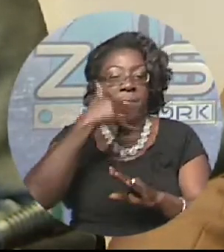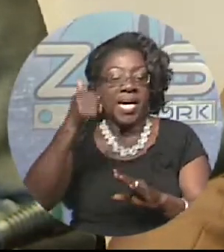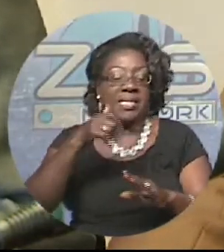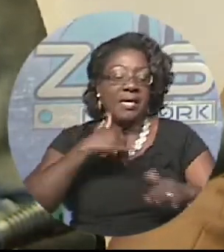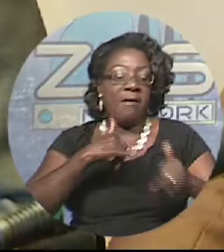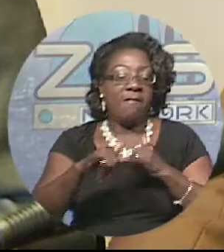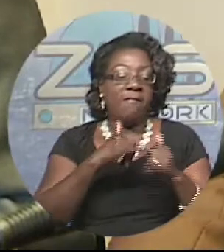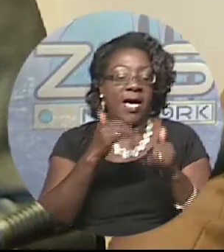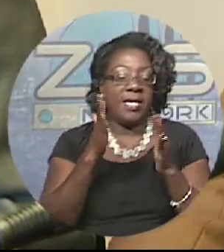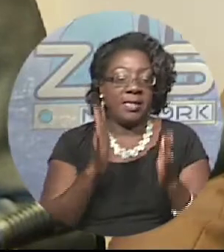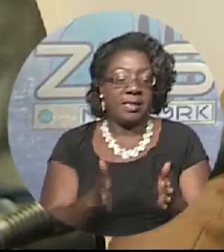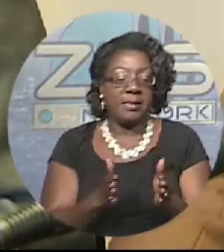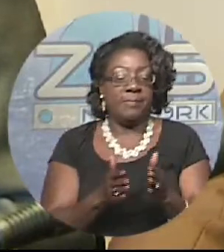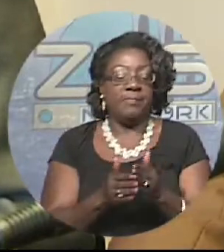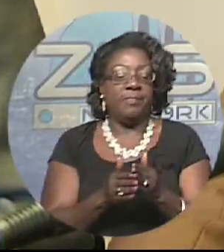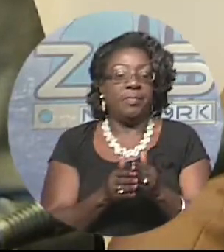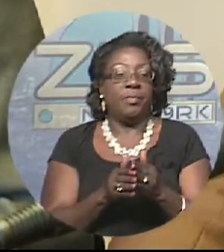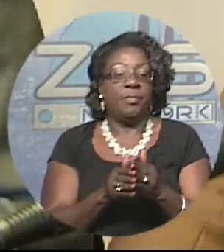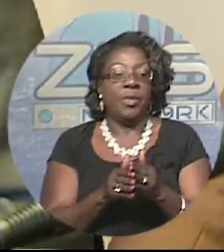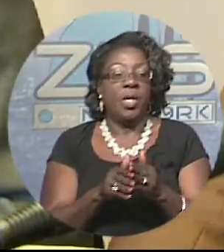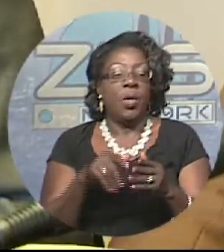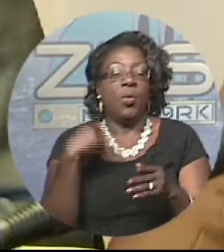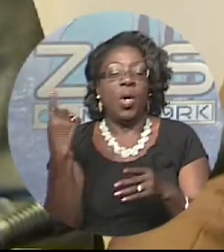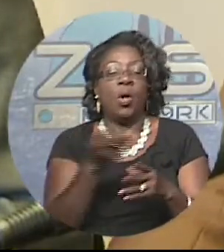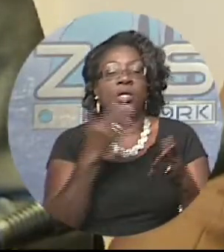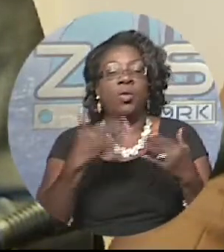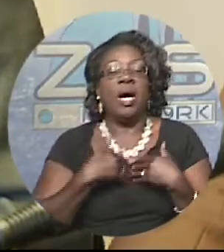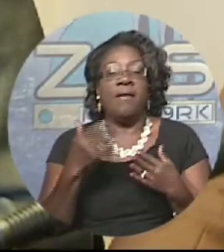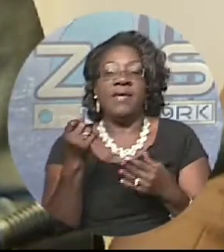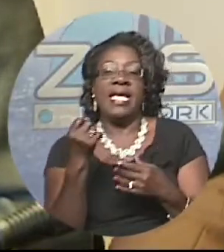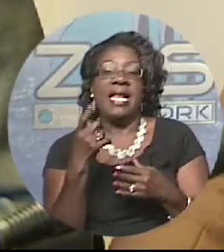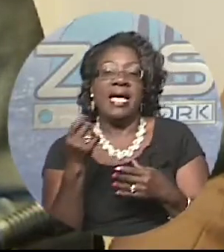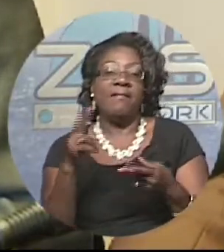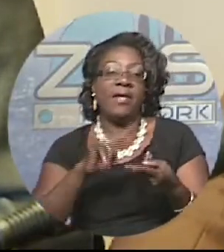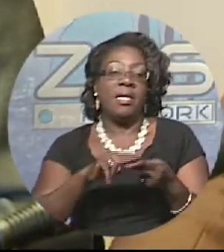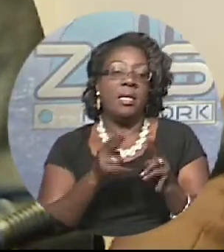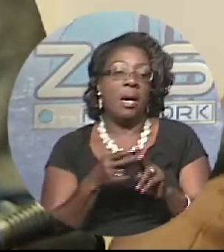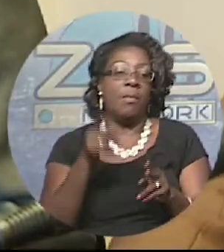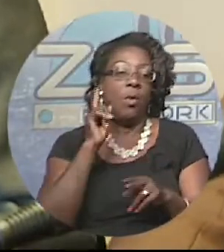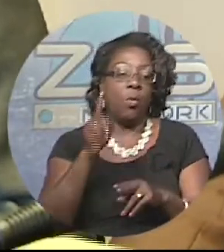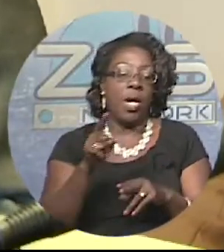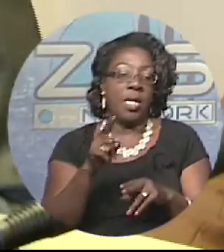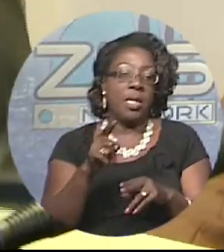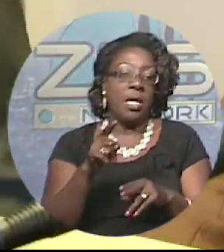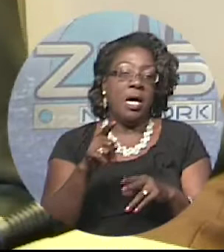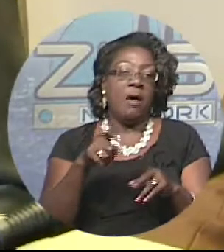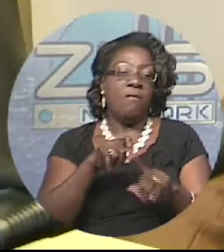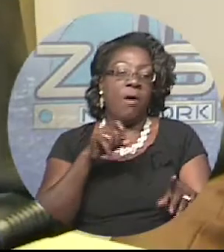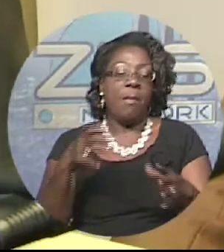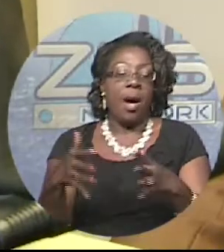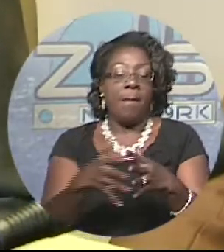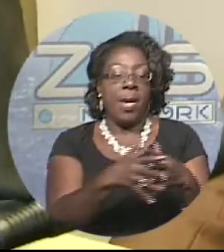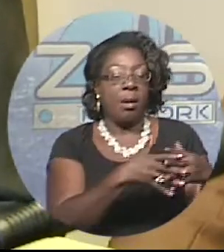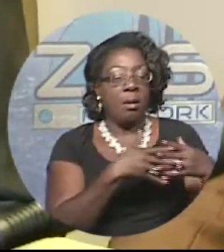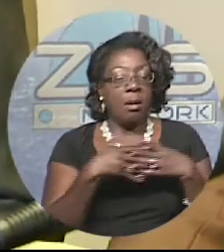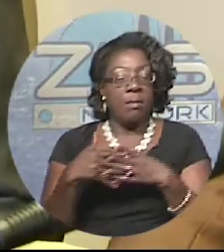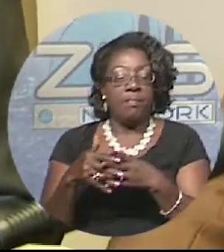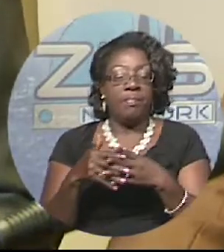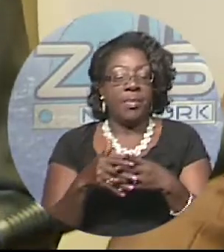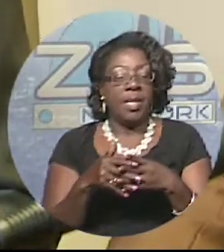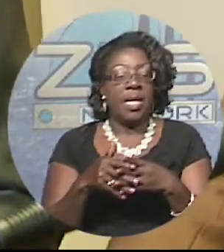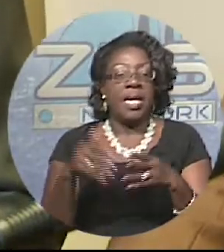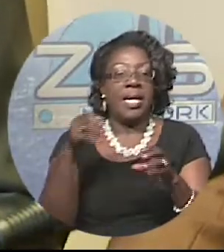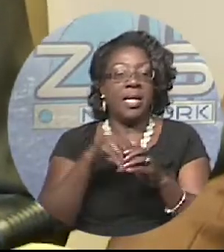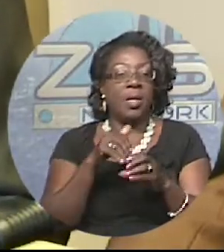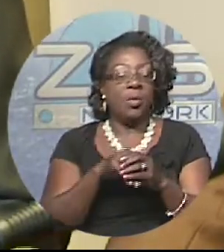coaches, attending this event. We also have 11 number one ranked athletes from the United States of America,